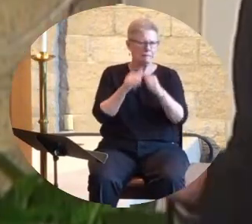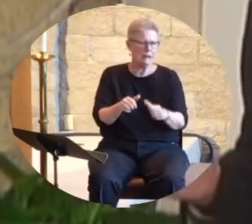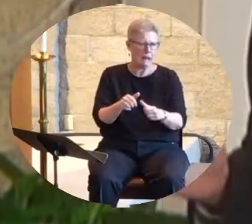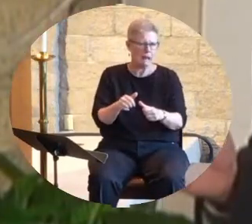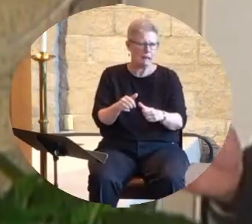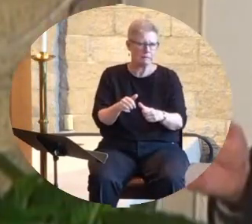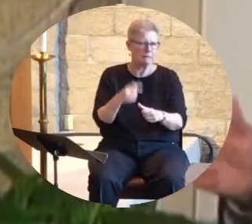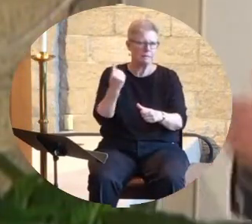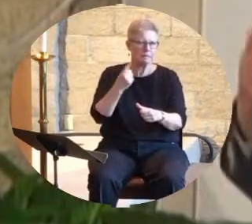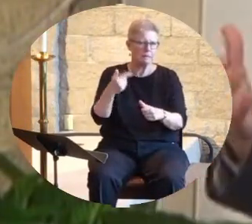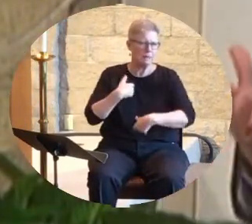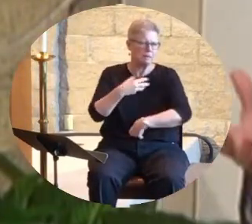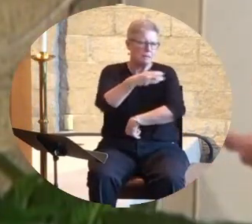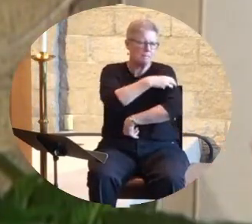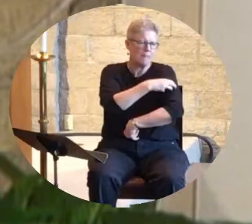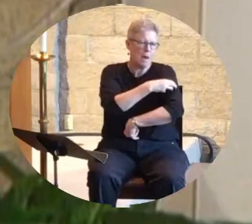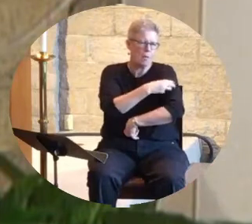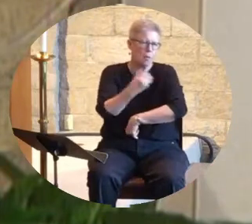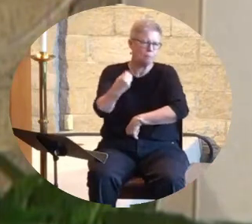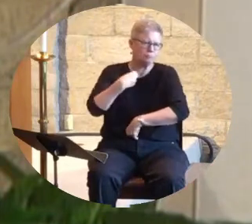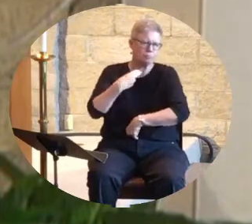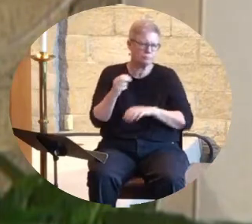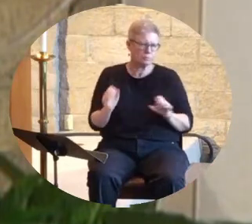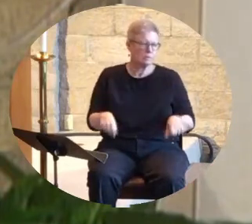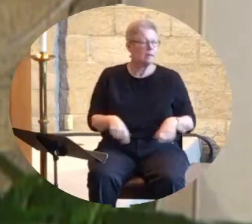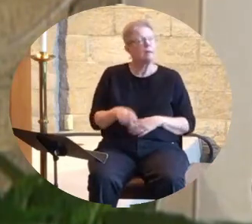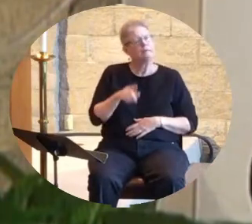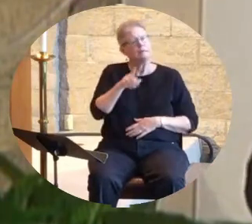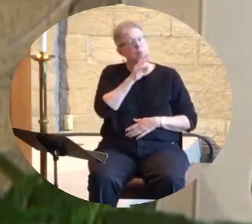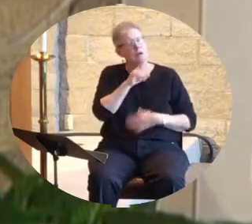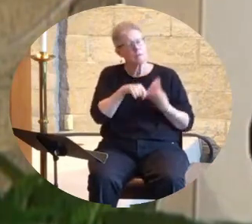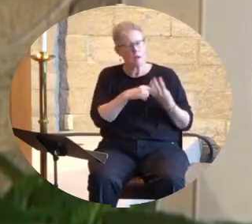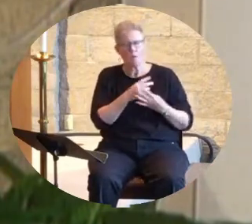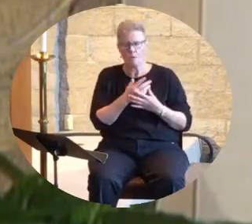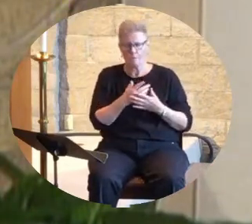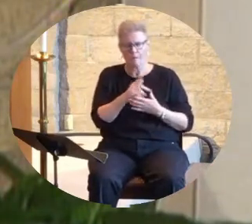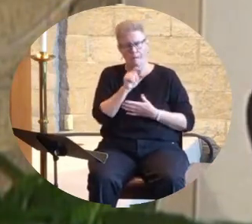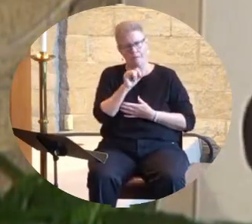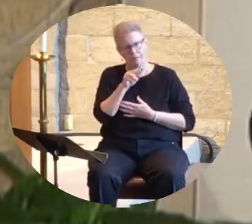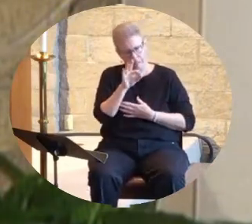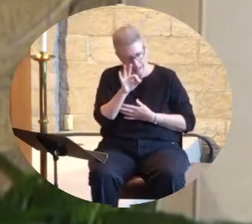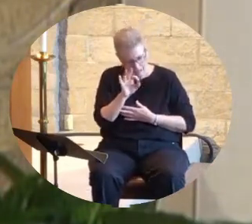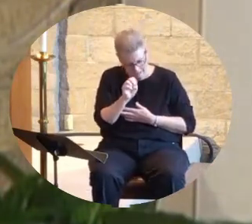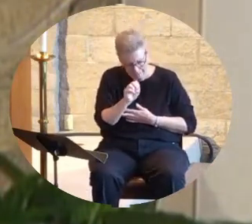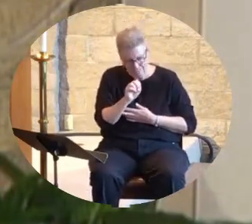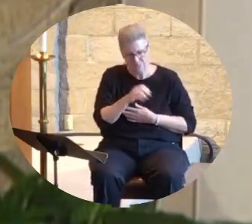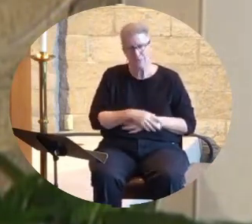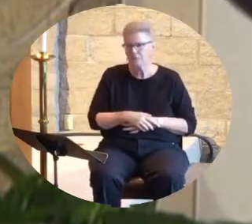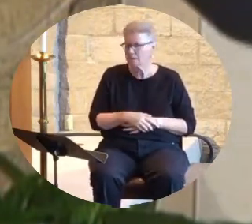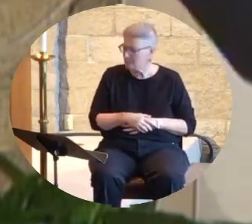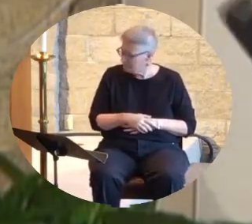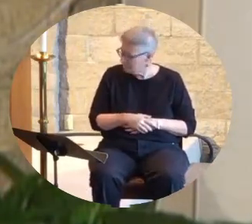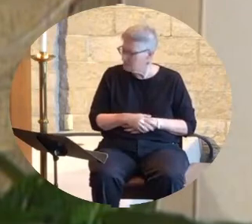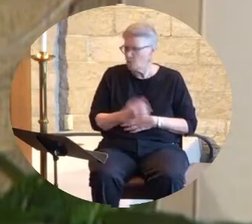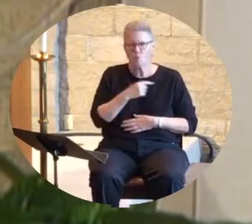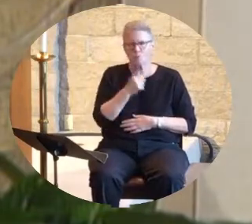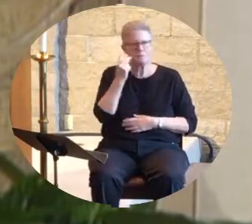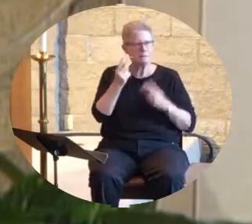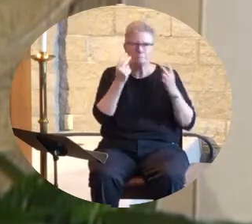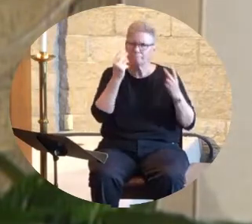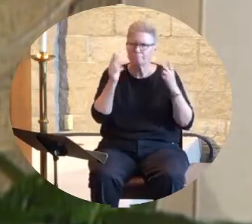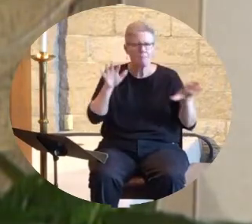over us. And of course, he talked about life, regenerative life. And we see it all the time, not only in the human race, we see it